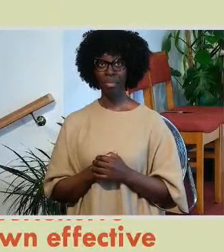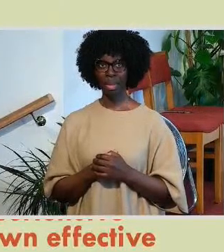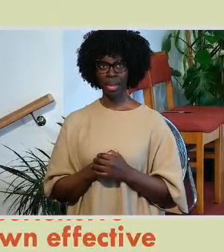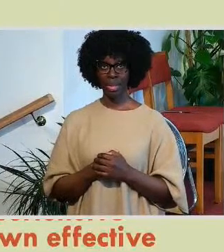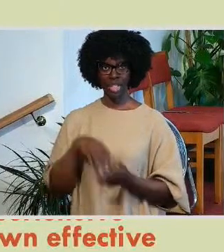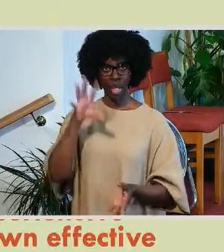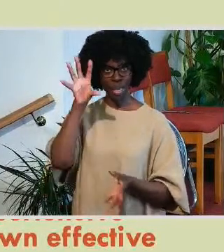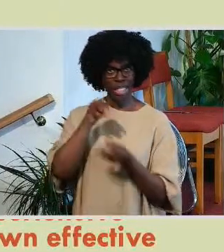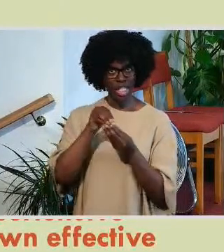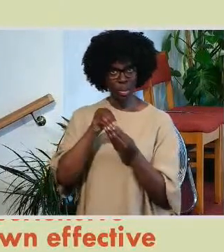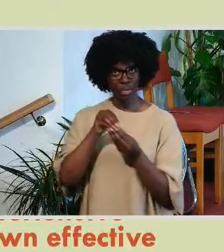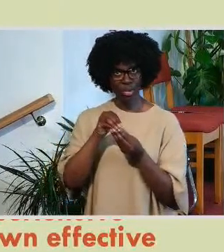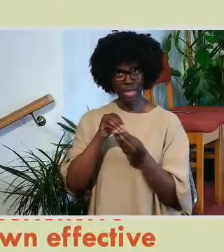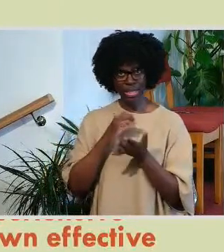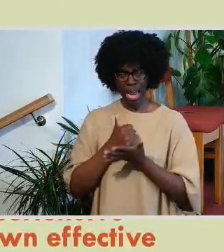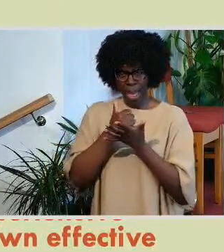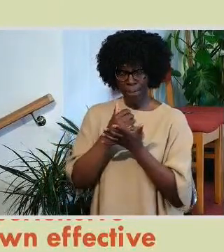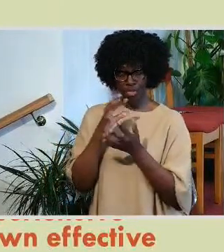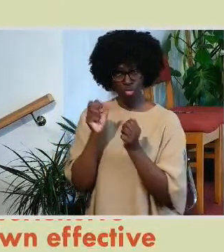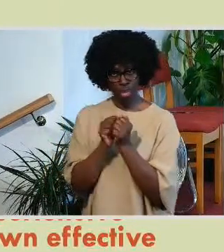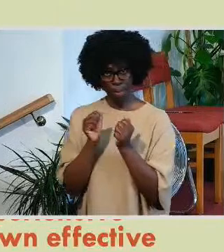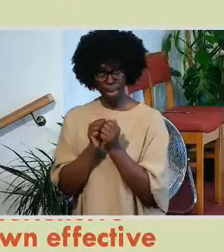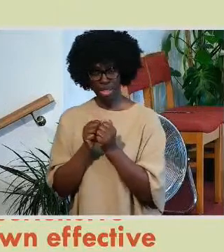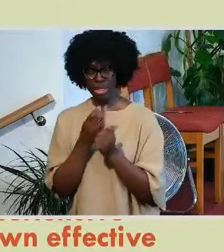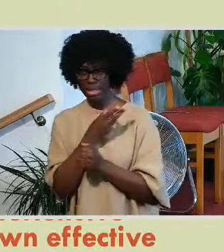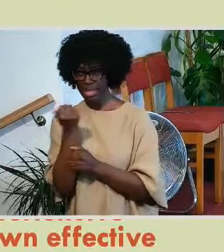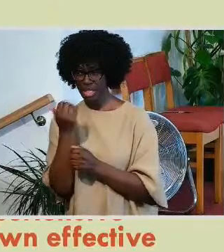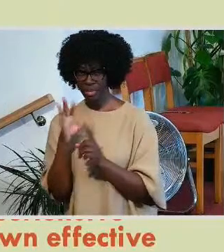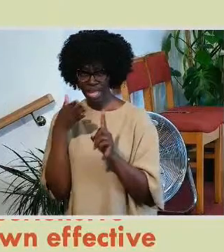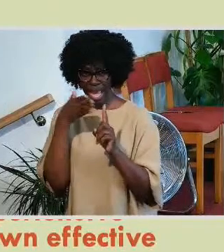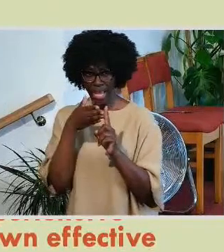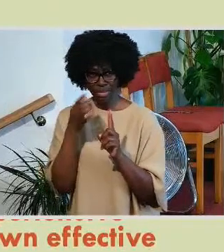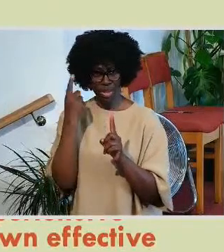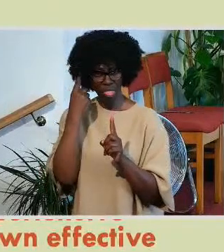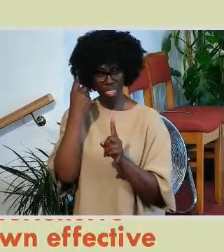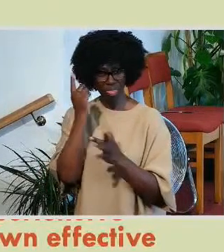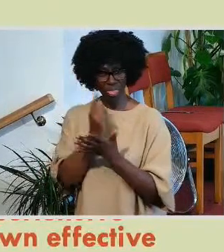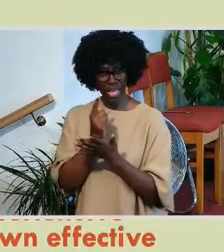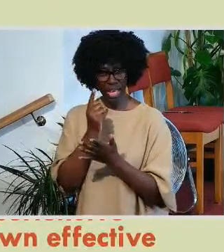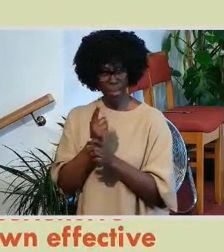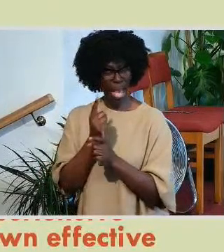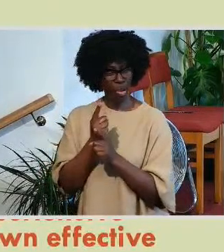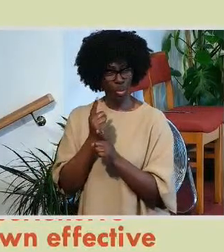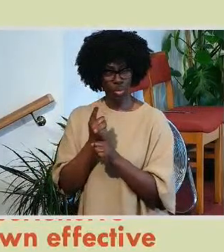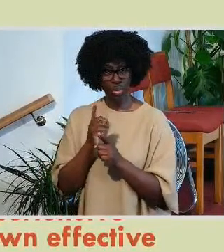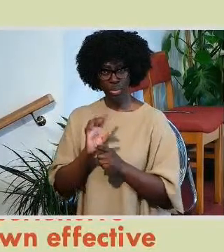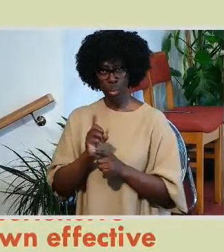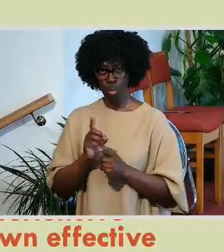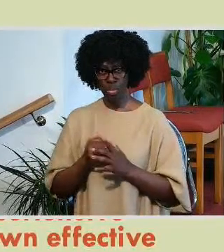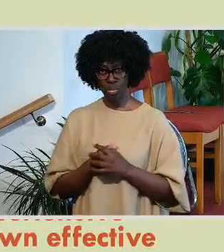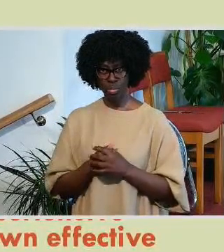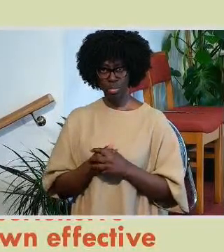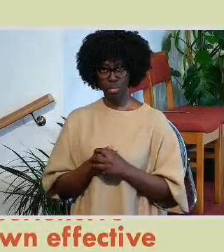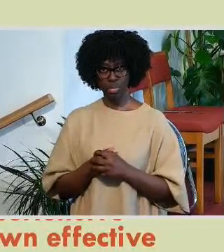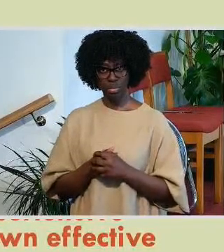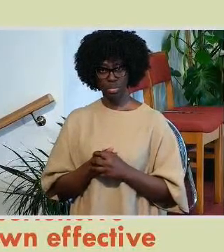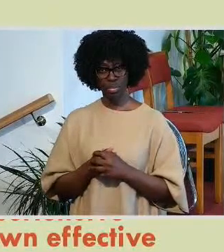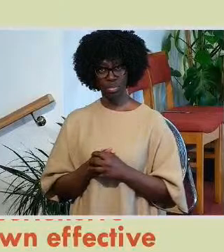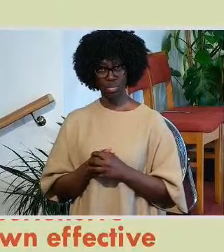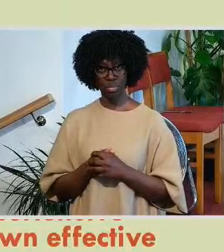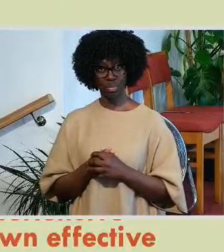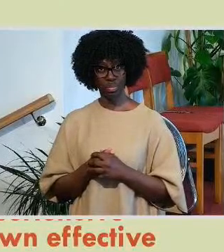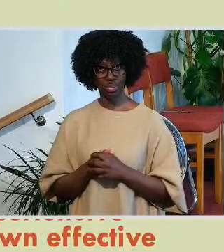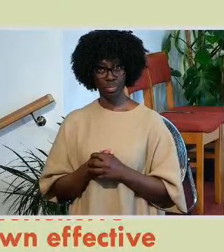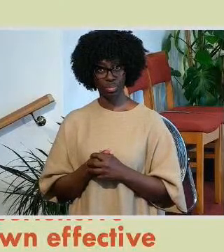as a summary for a reminder, some of the aims of things that we need to think about in our life course that can reduce our chance of dementia. So